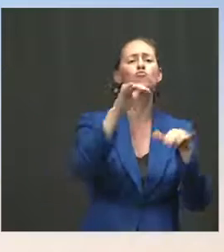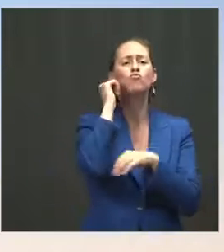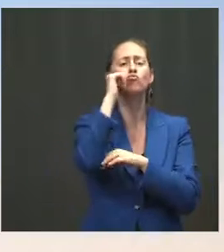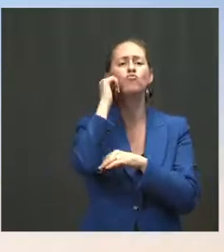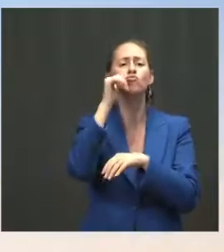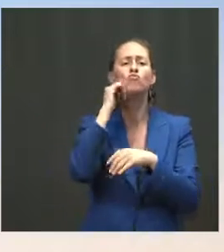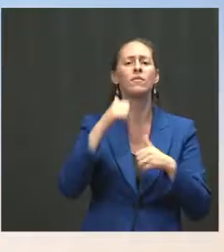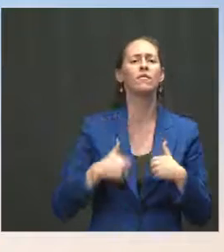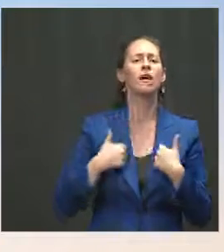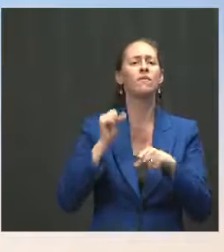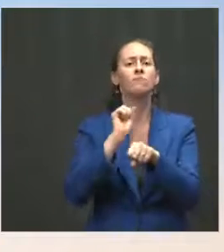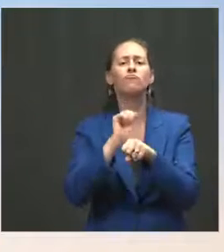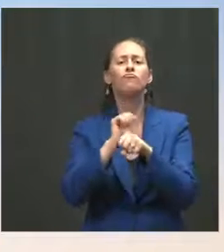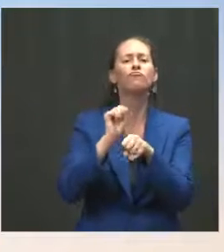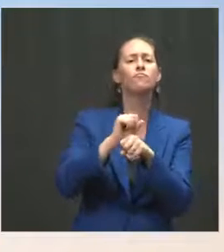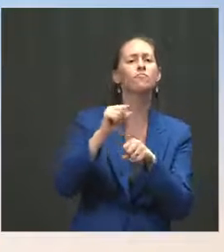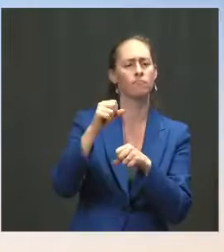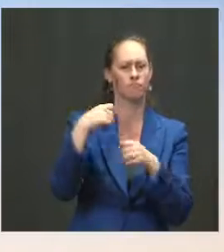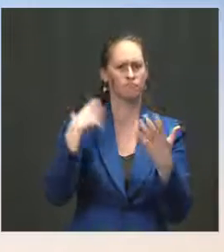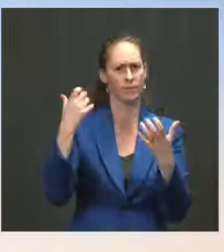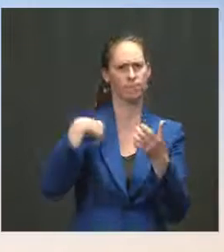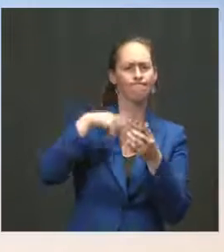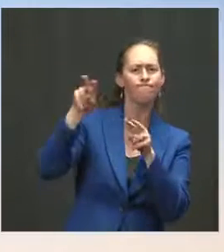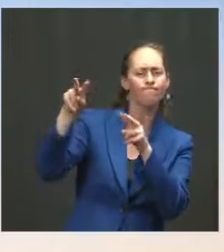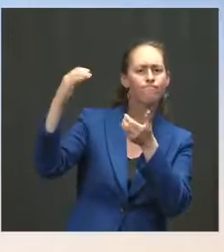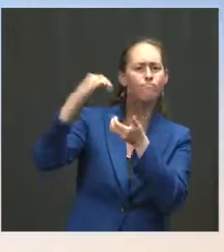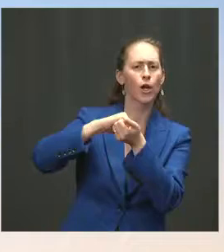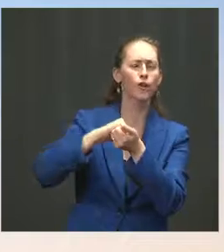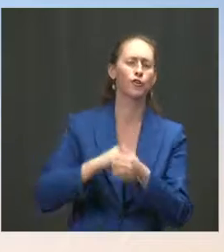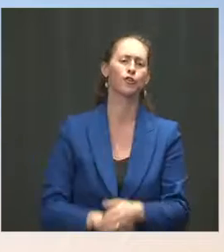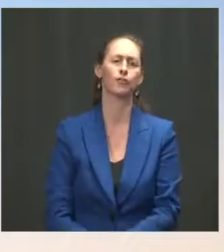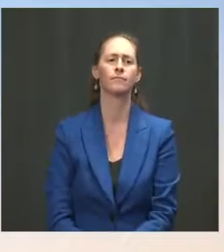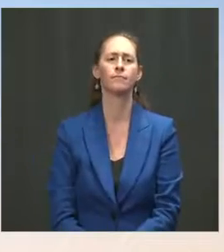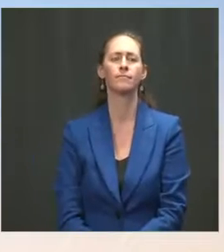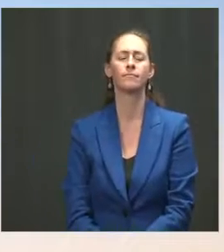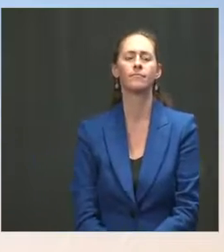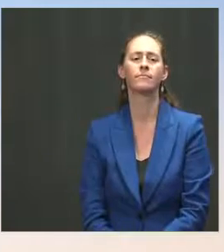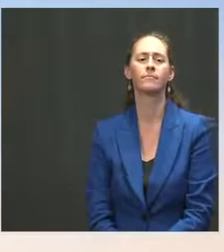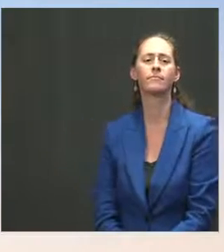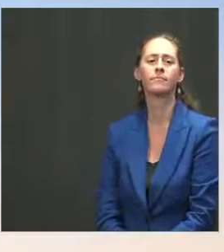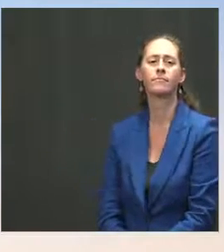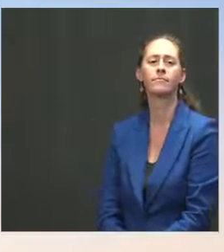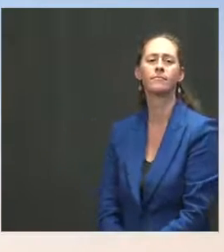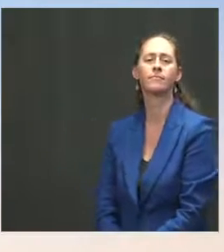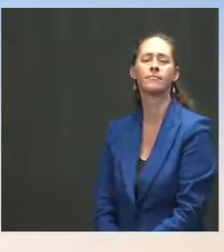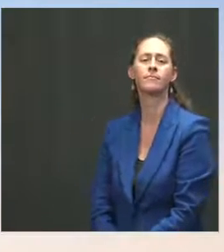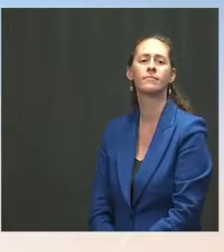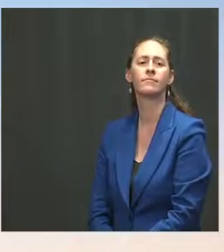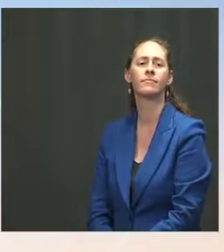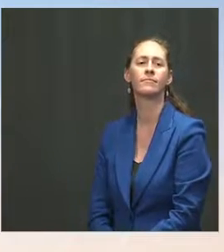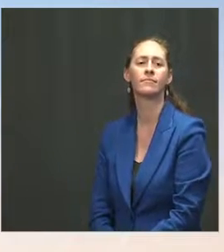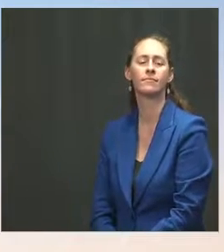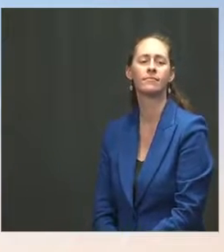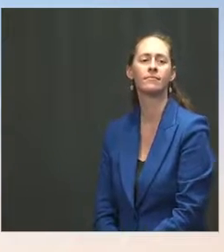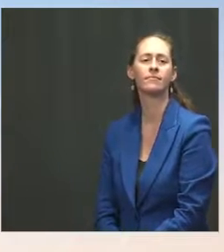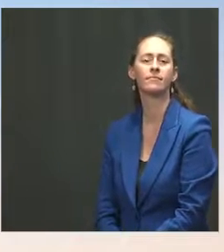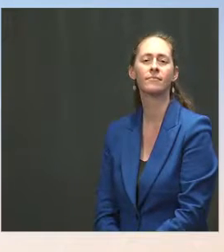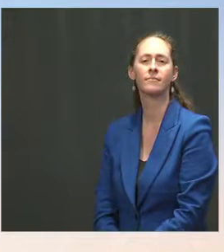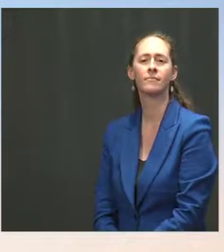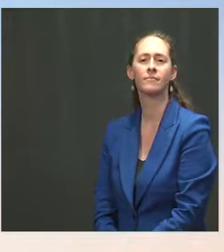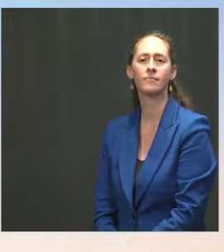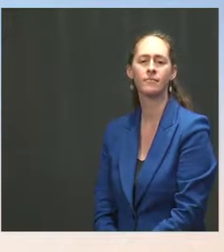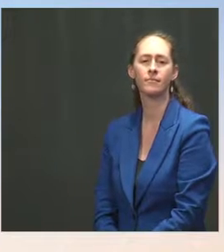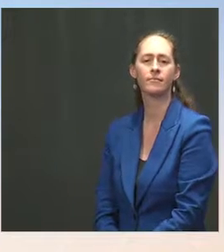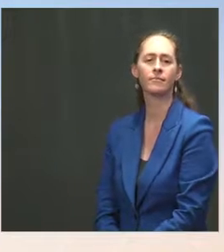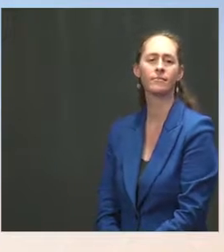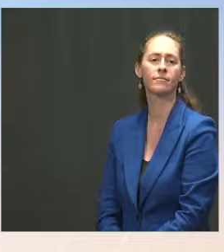state partners. Go ahead. Hey, thank you. Can I go back to the OPEC announcement Sure. this morning? The timing, of course, in the hours before the CPI